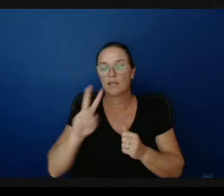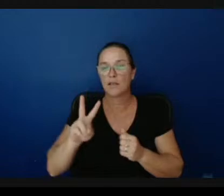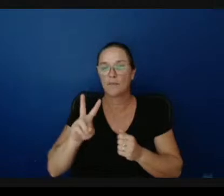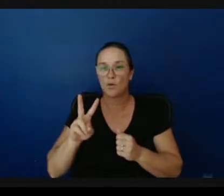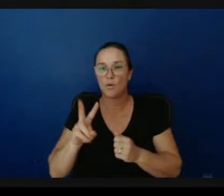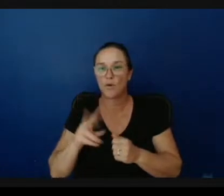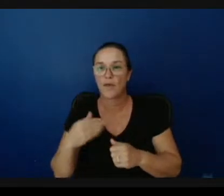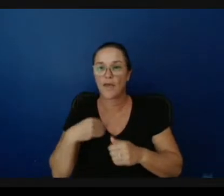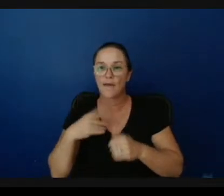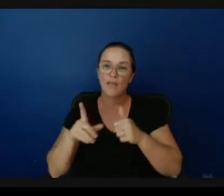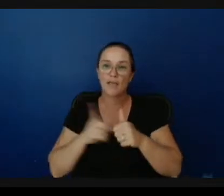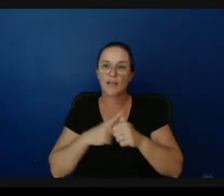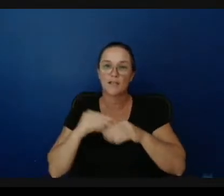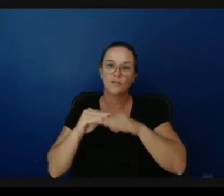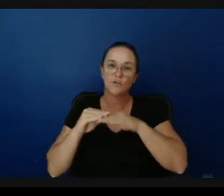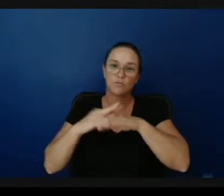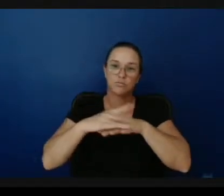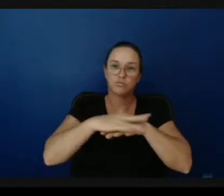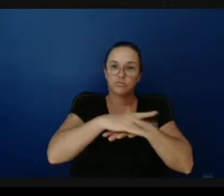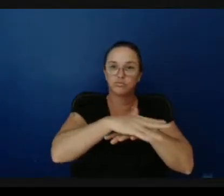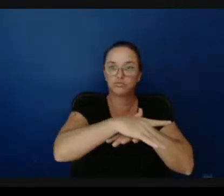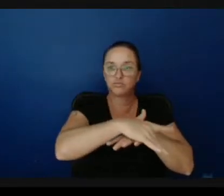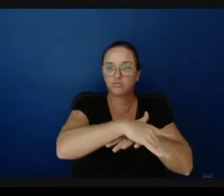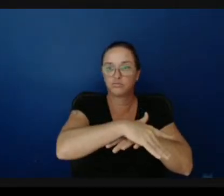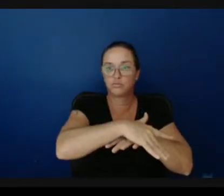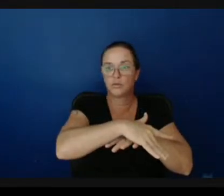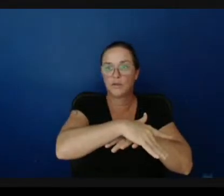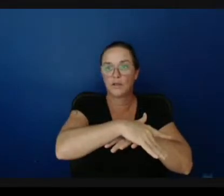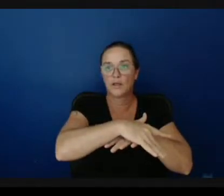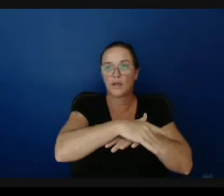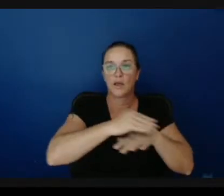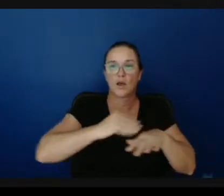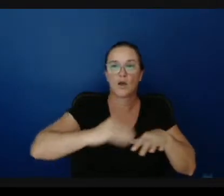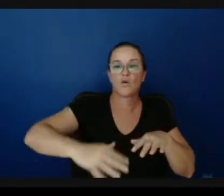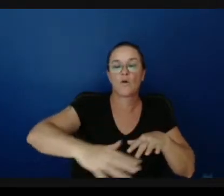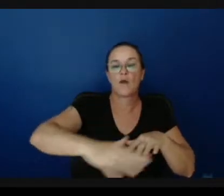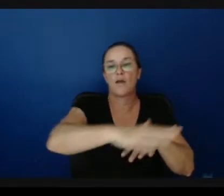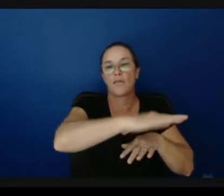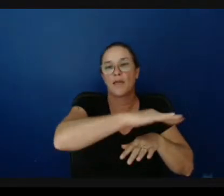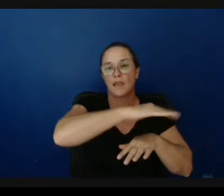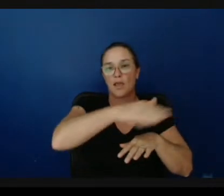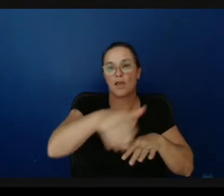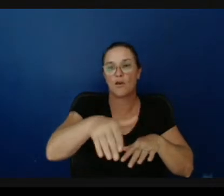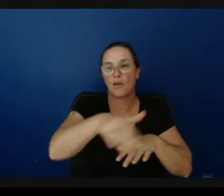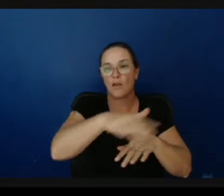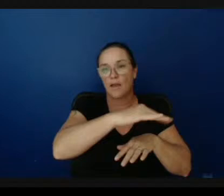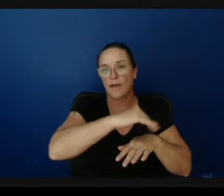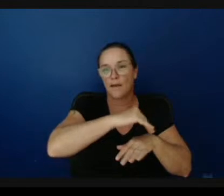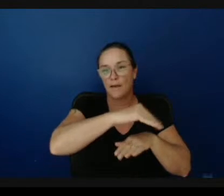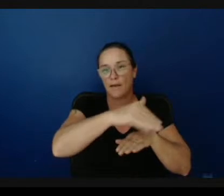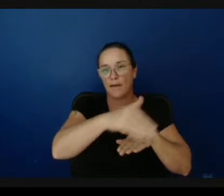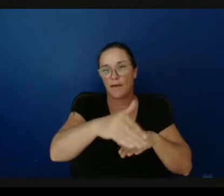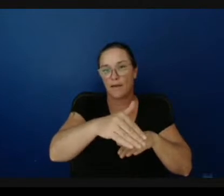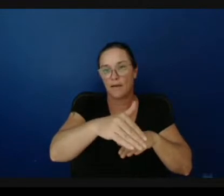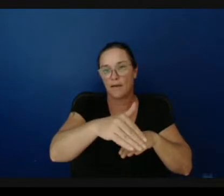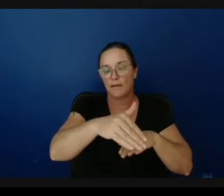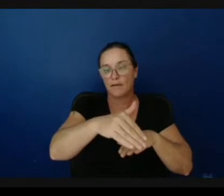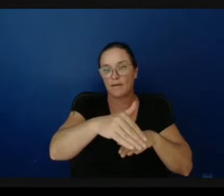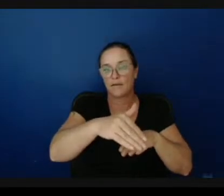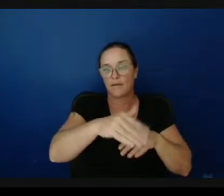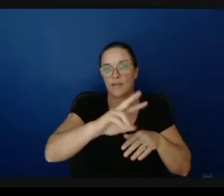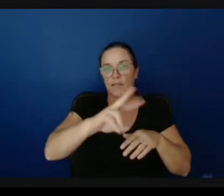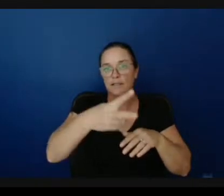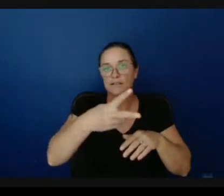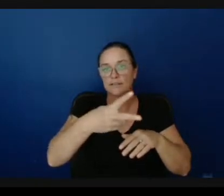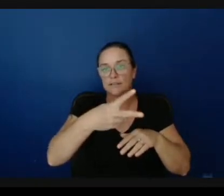of lava. It makes it all the way onto the downdrop block around that September 2023 eruption site, all through here. You see the second